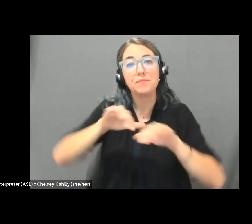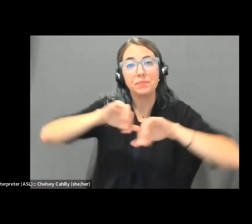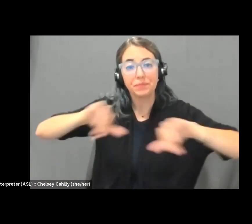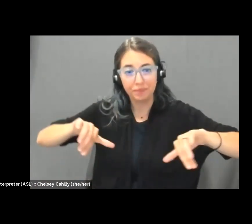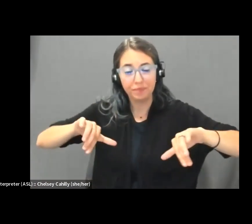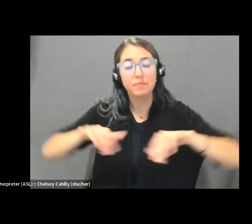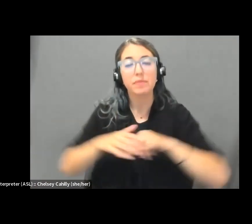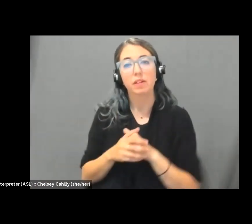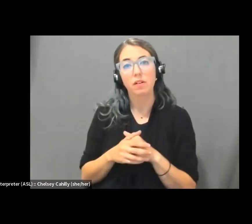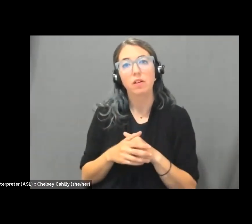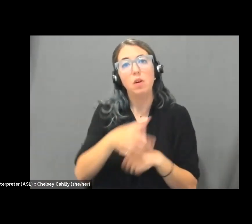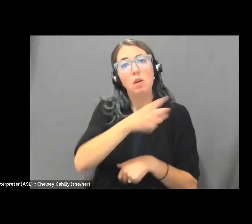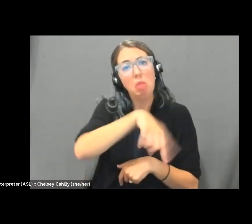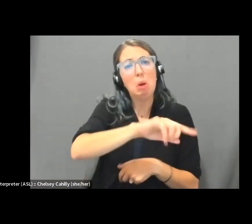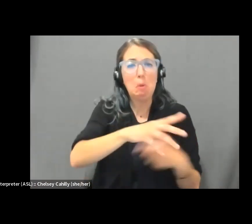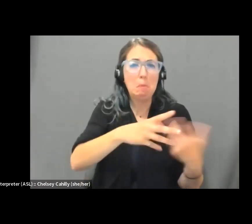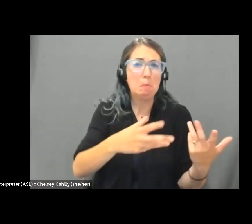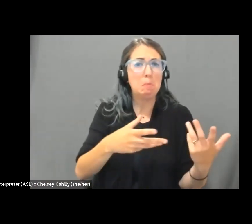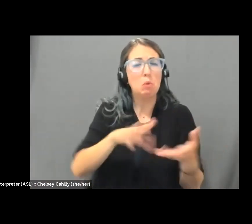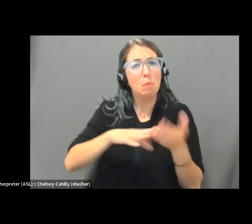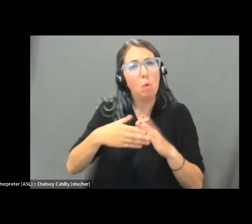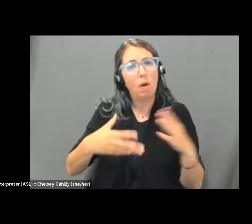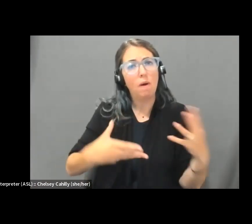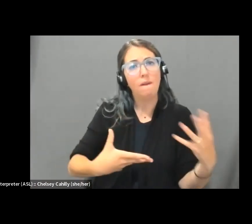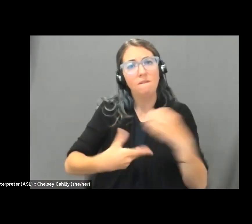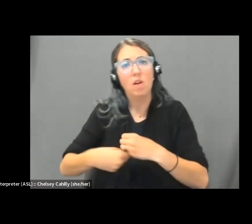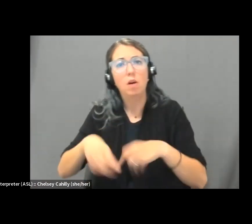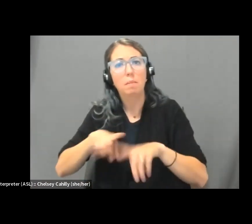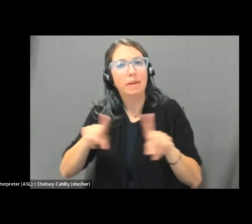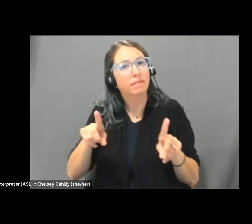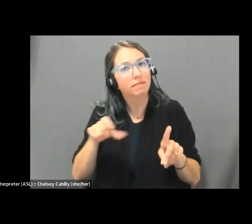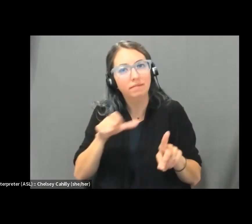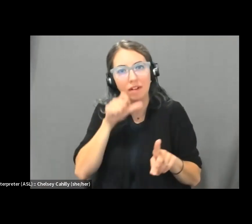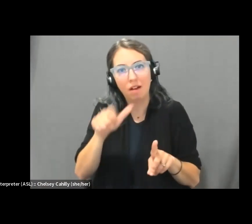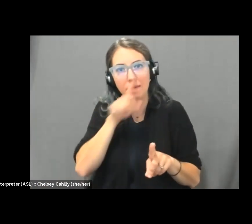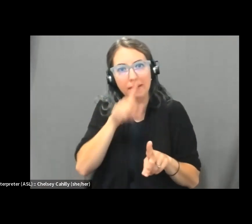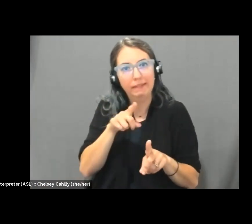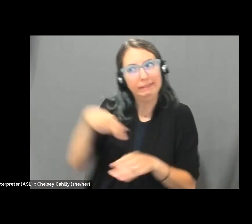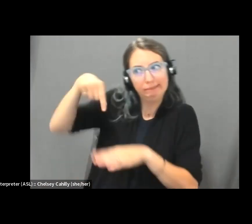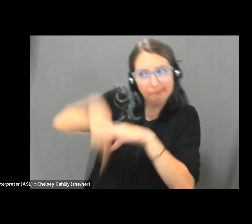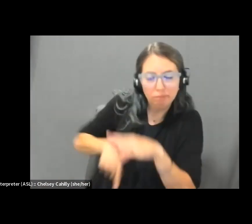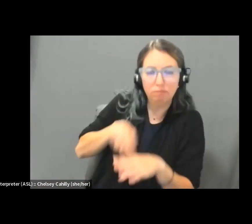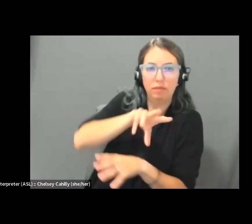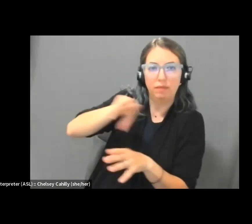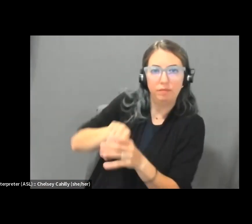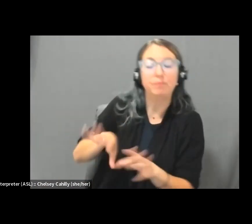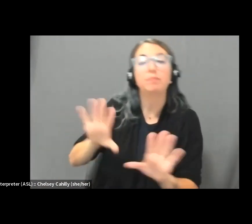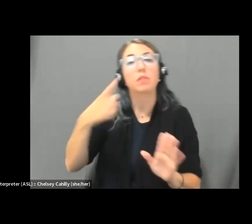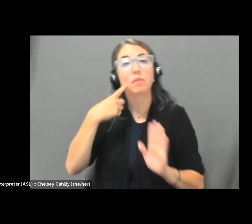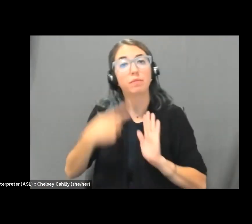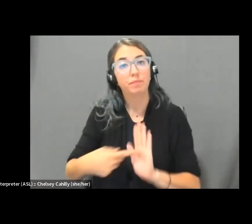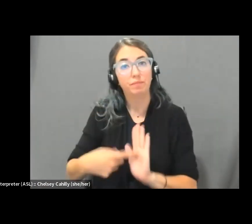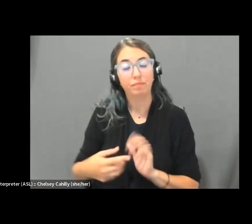more closely. And so in the example of closed loop referrals, for example, if a provider wants to make a referral